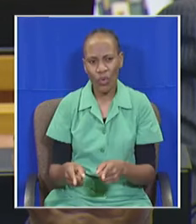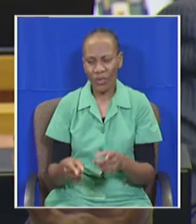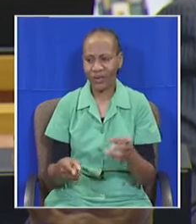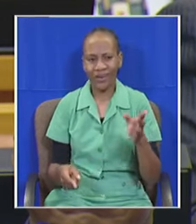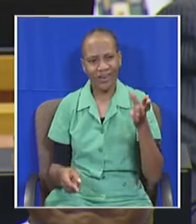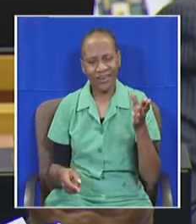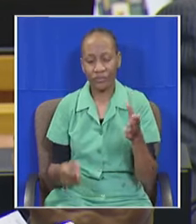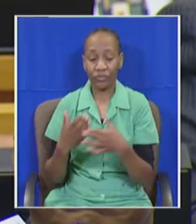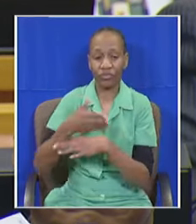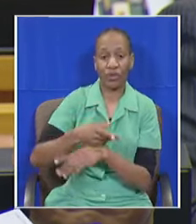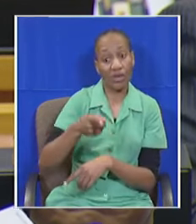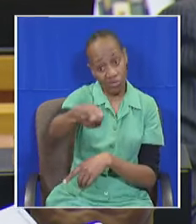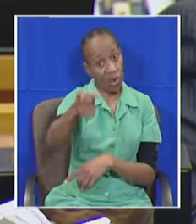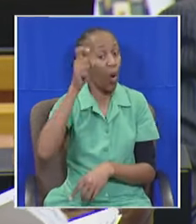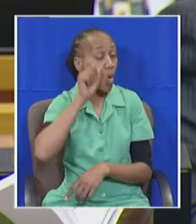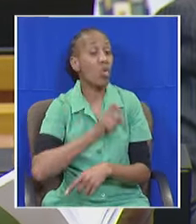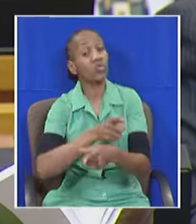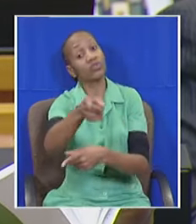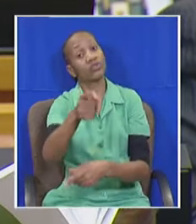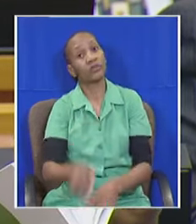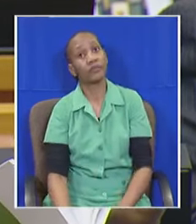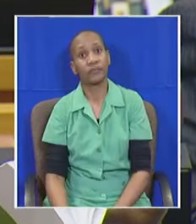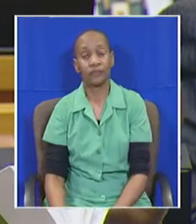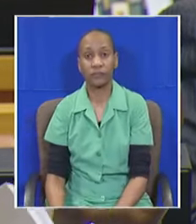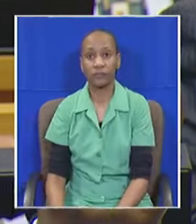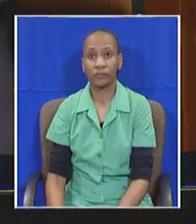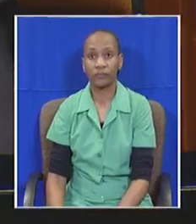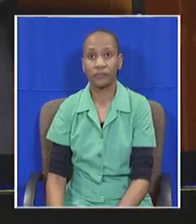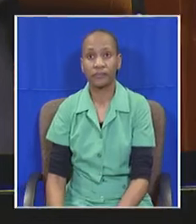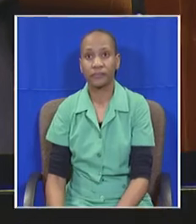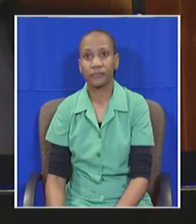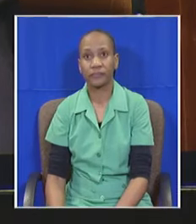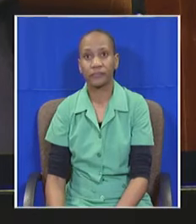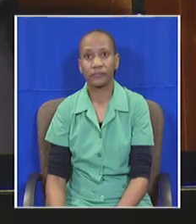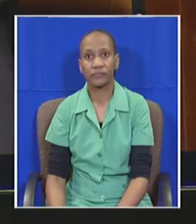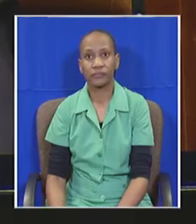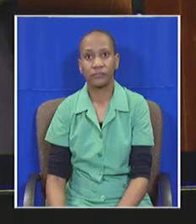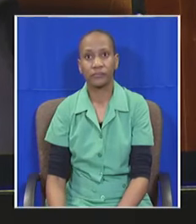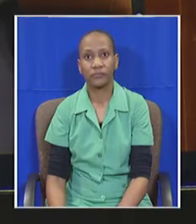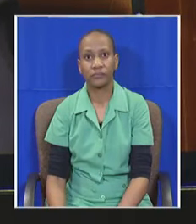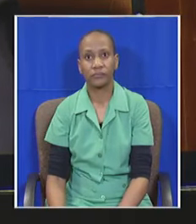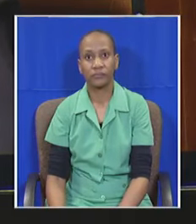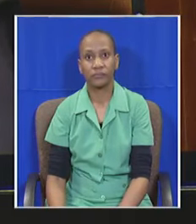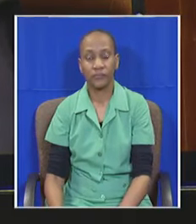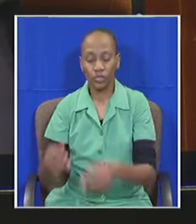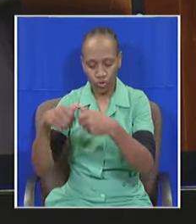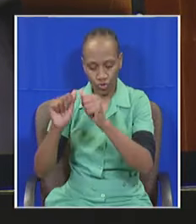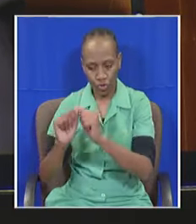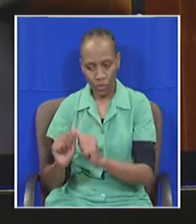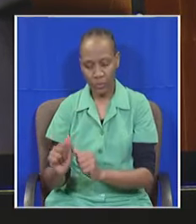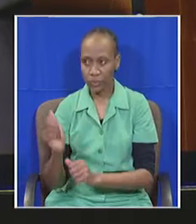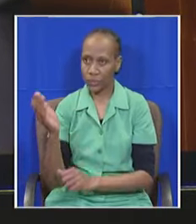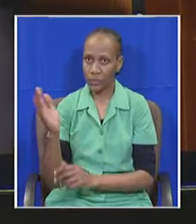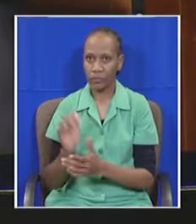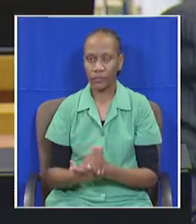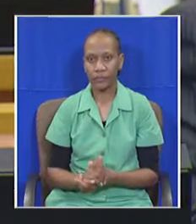reason why you are old. Ago. Chairperson, could